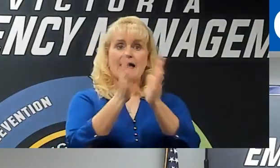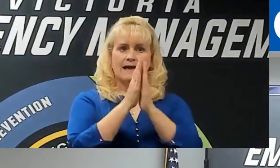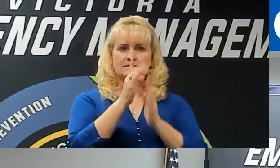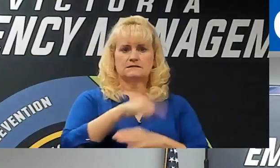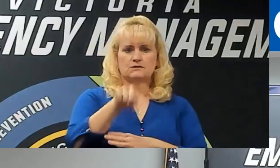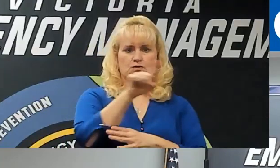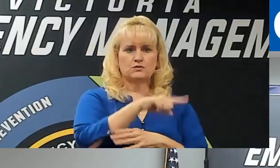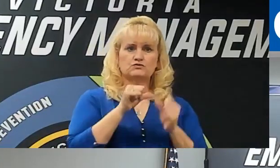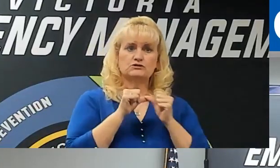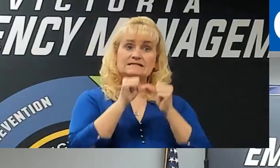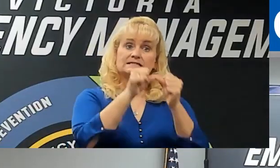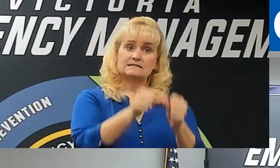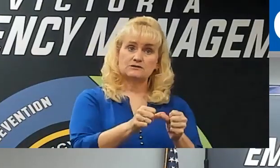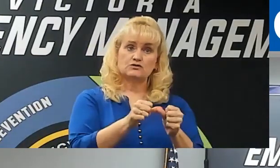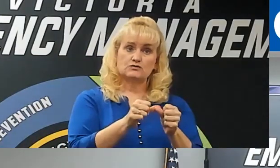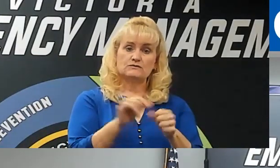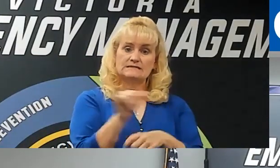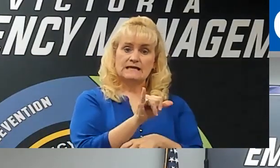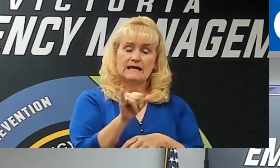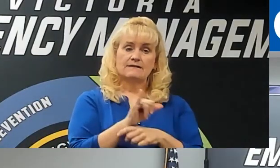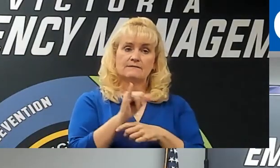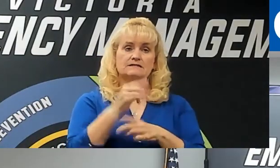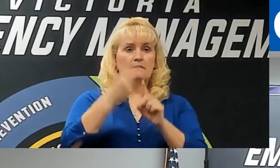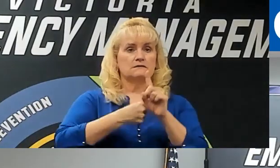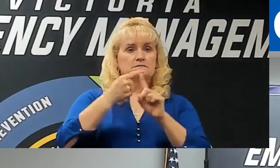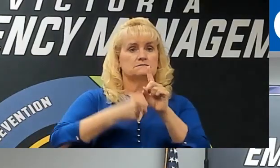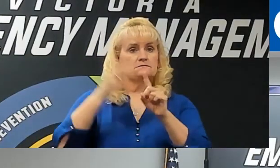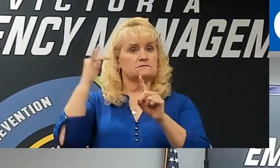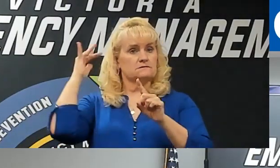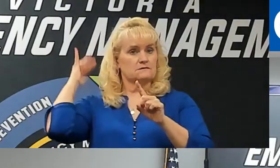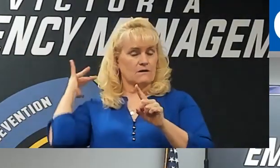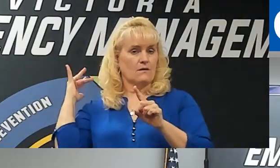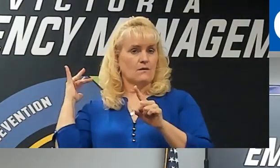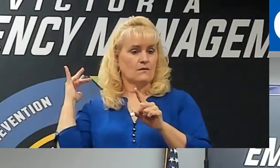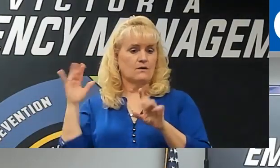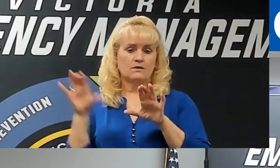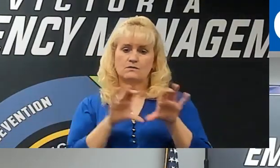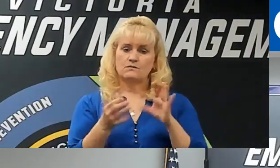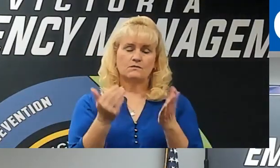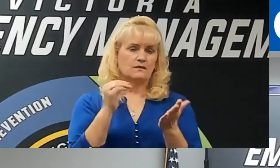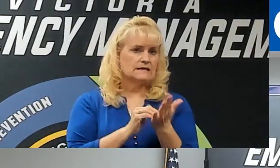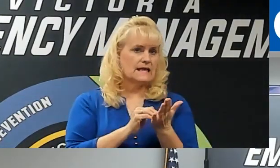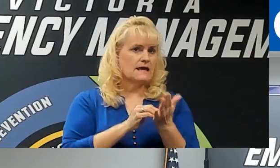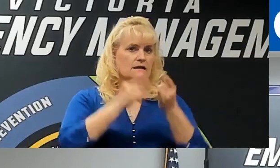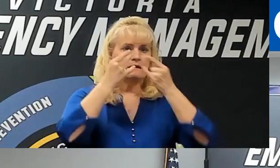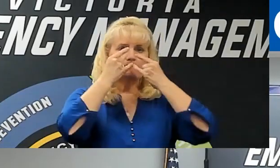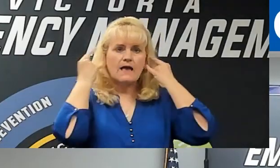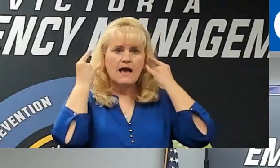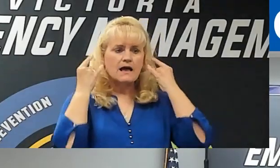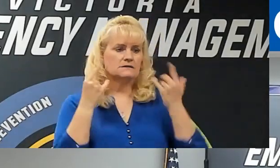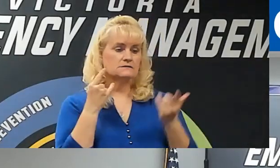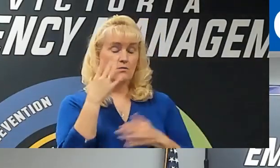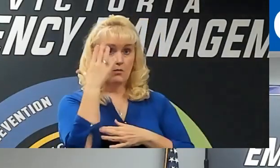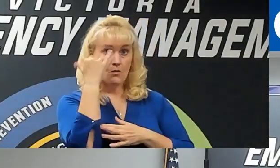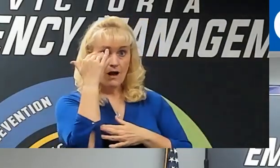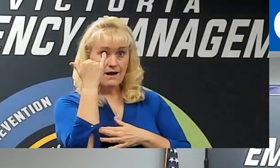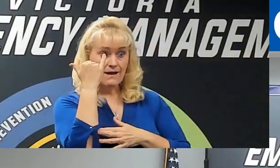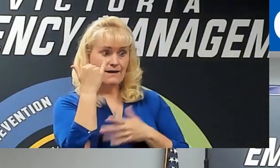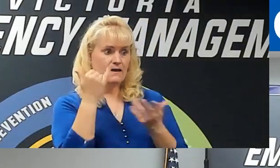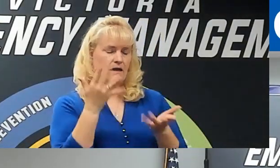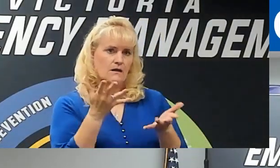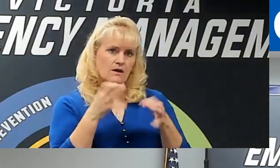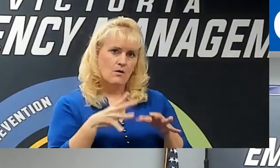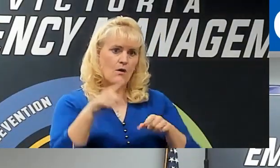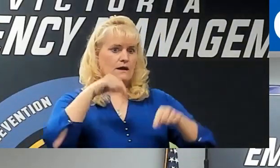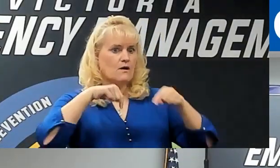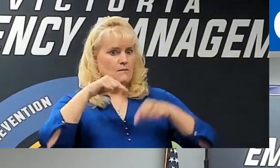thing we'd done back then, months ago, when we had those low case counts, and we're asking you to do those same things again, so we don't have to go back and look at